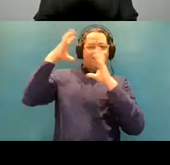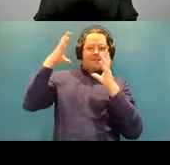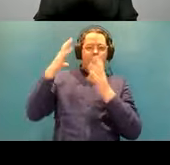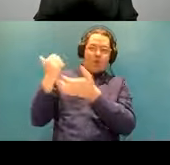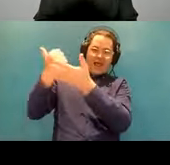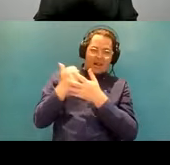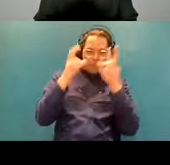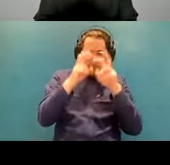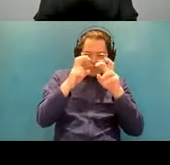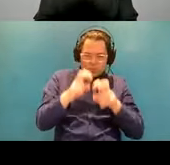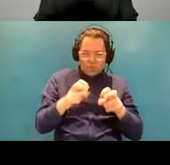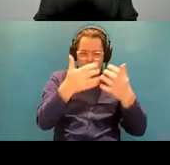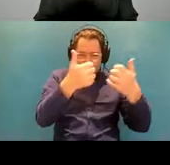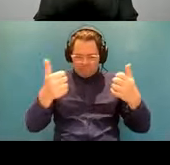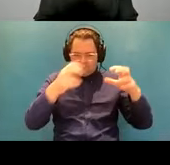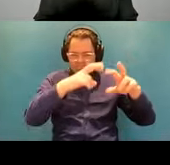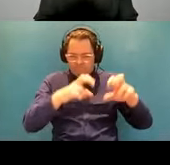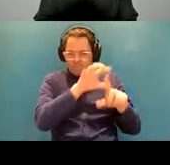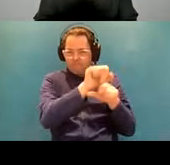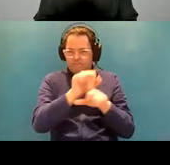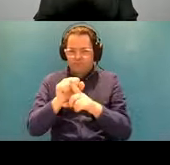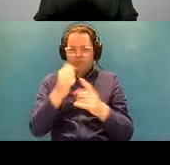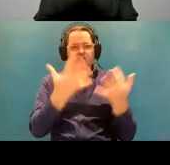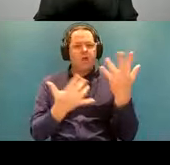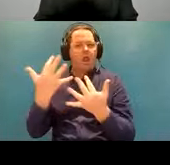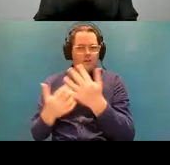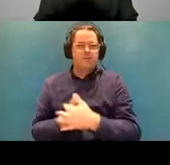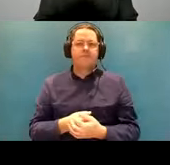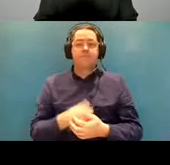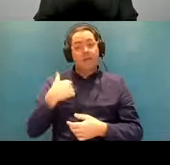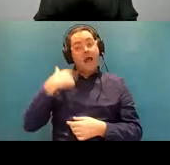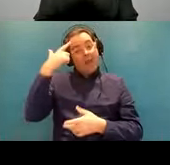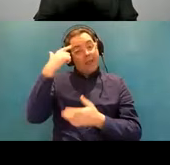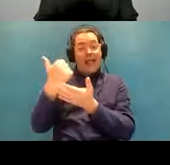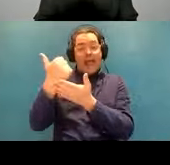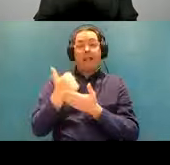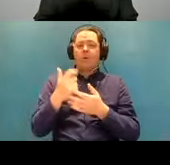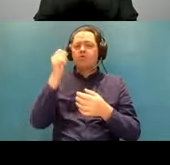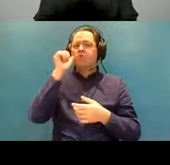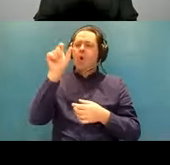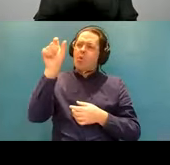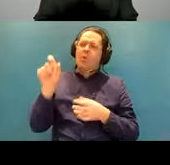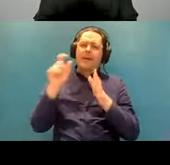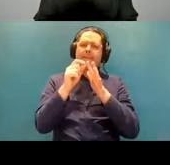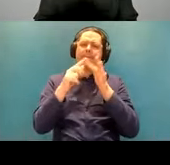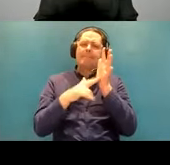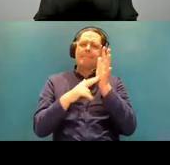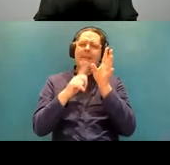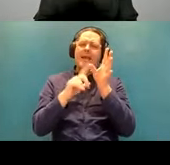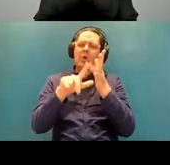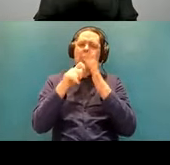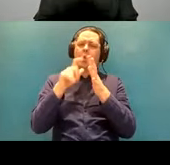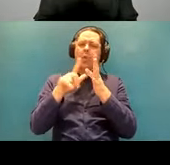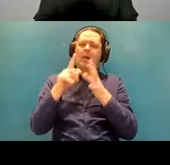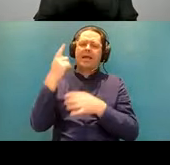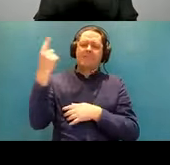It does give us the opportunity, I think, to close the gap, something Pennycook has talked about, between segregationist, which we could think of as particularly